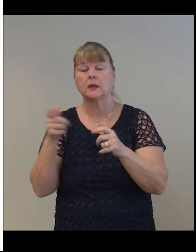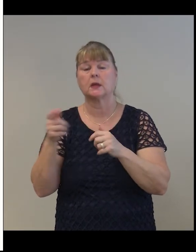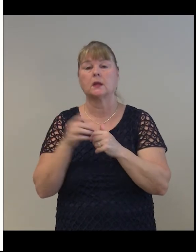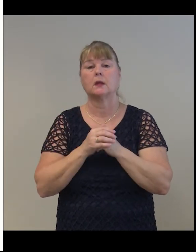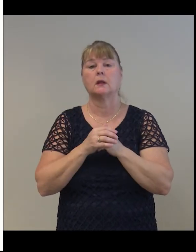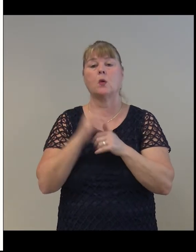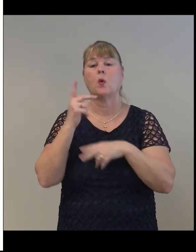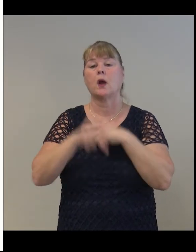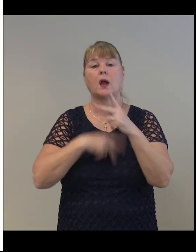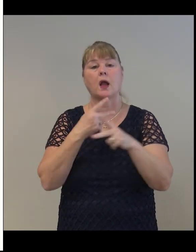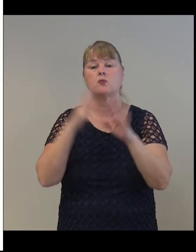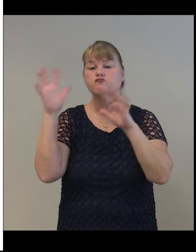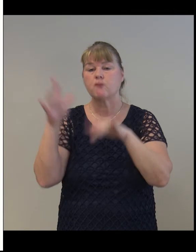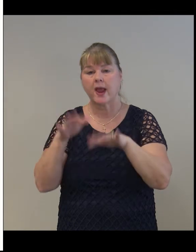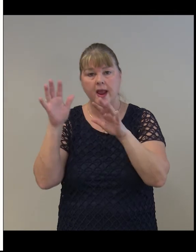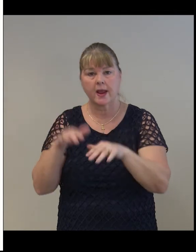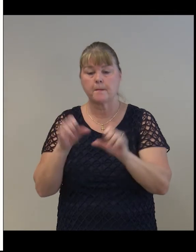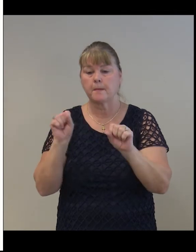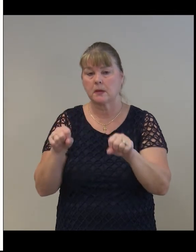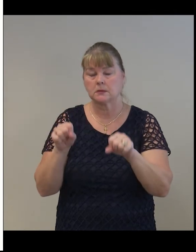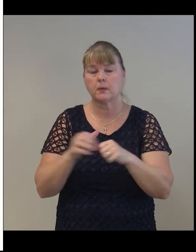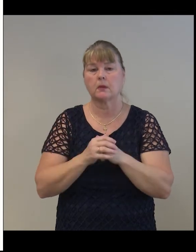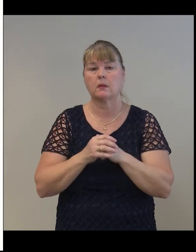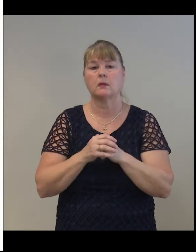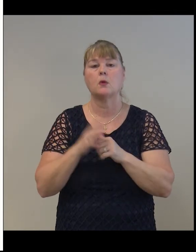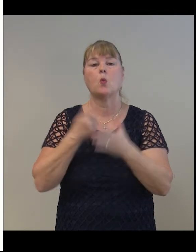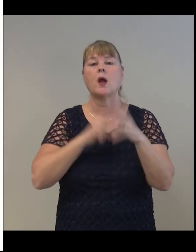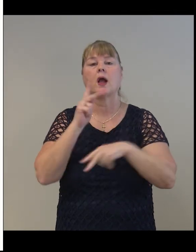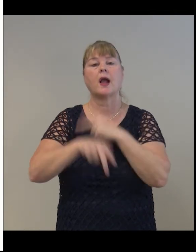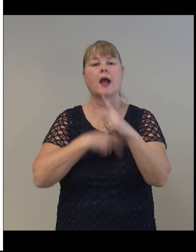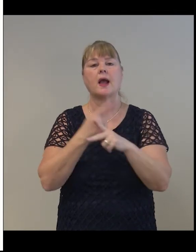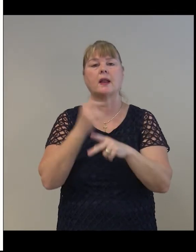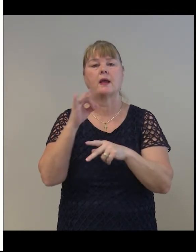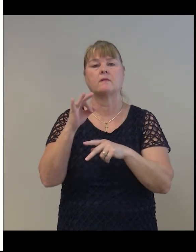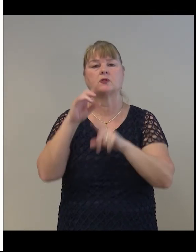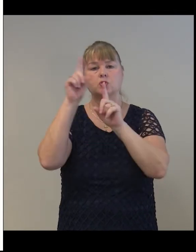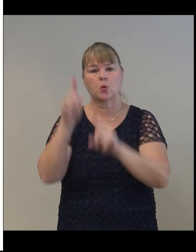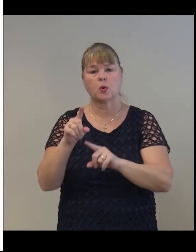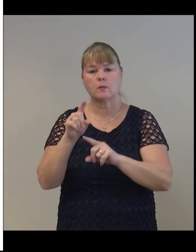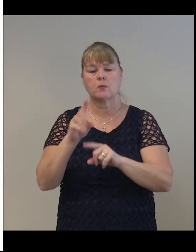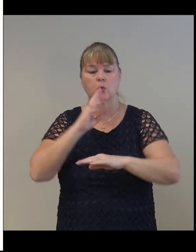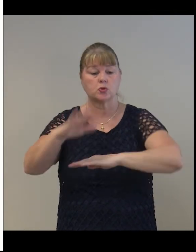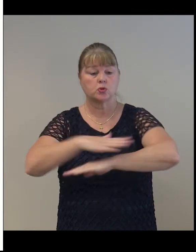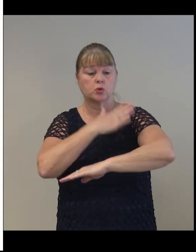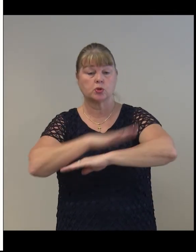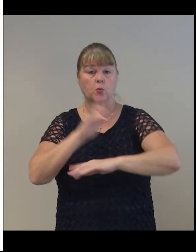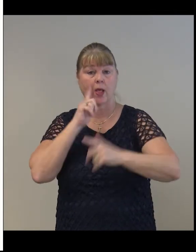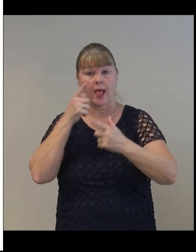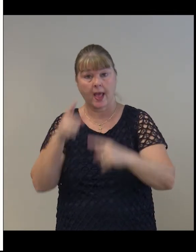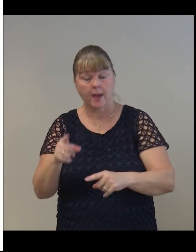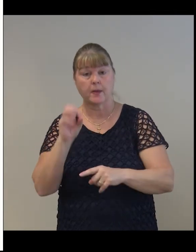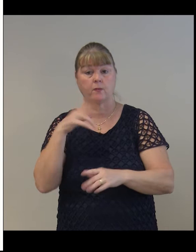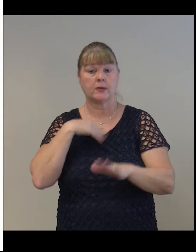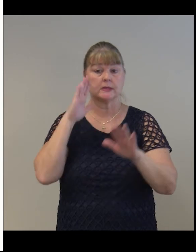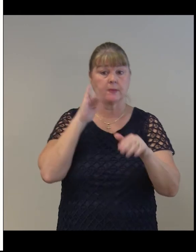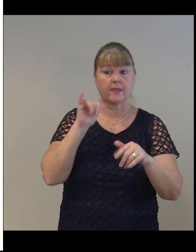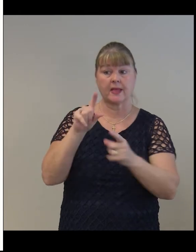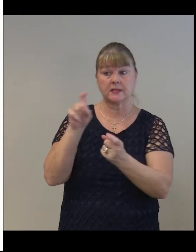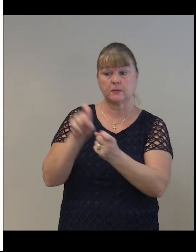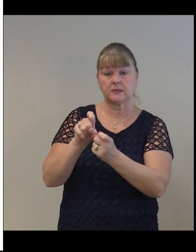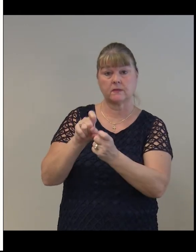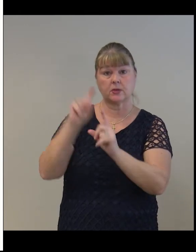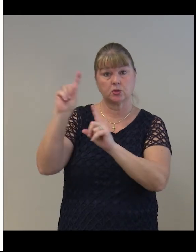winds we're going to see, what type of rainfall is possible, what type of storm surge. If we're expecting storm surge within